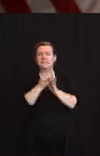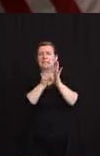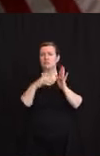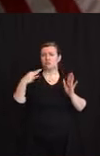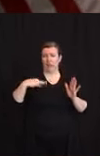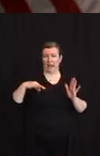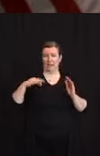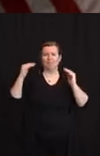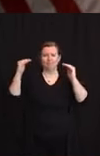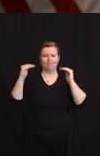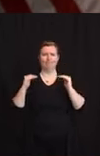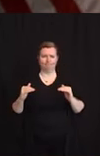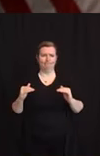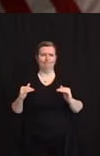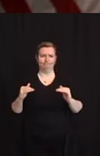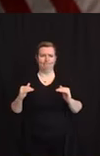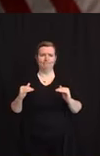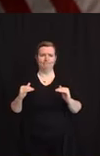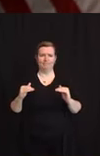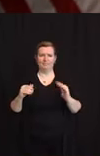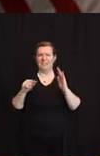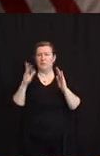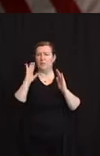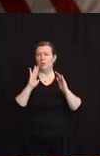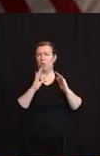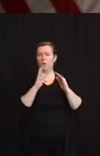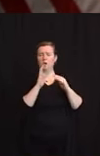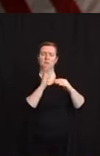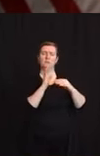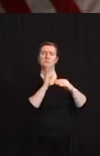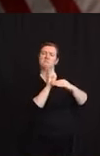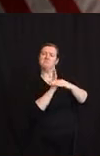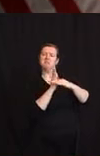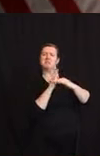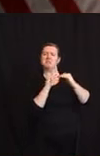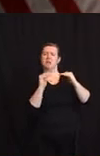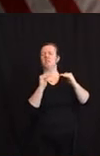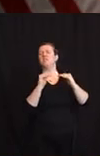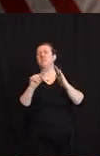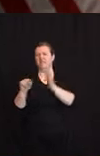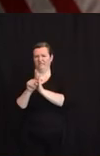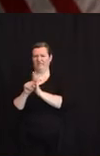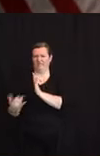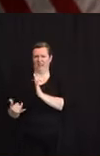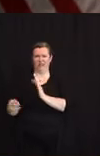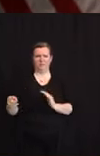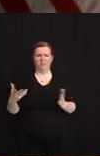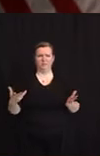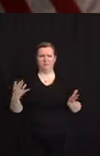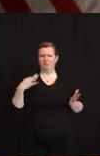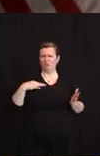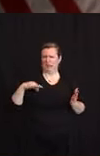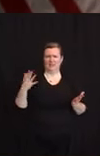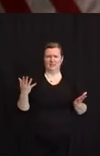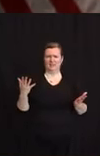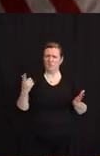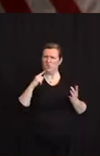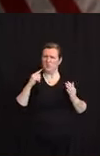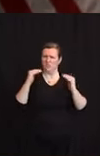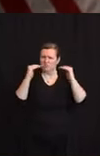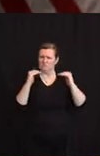from stable. Are you anticipating more downgrades from the other credit rating companies, and how does the downgrade affect